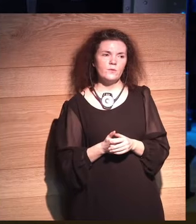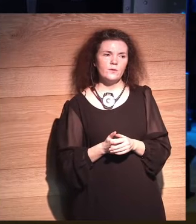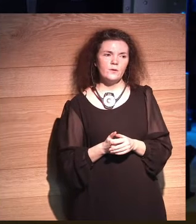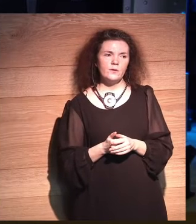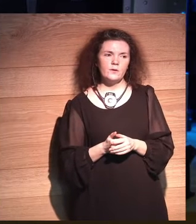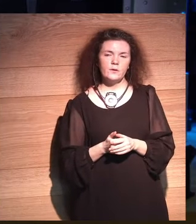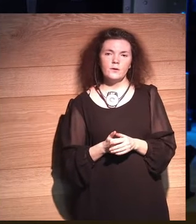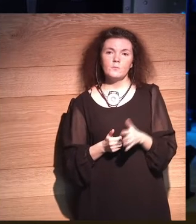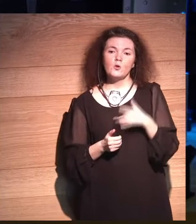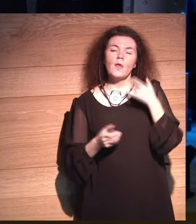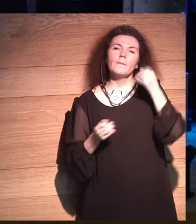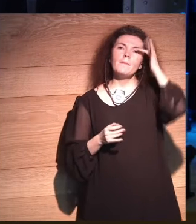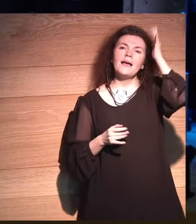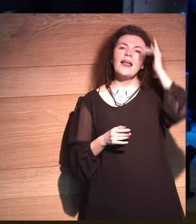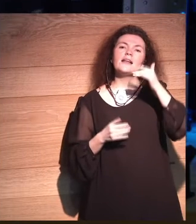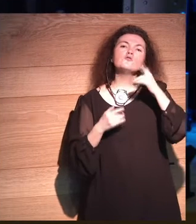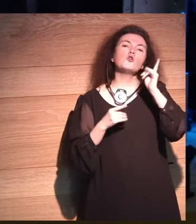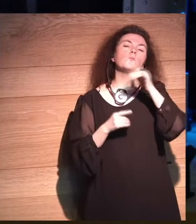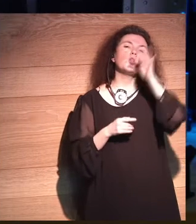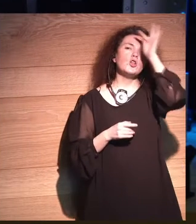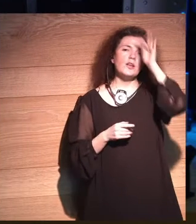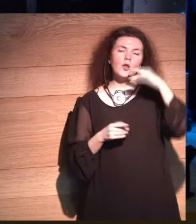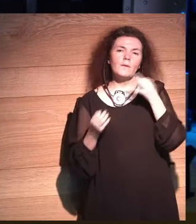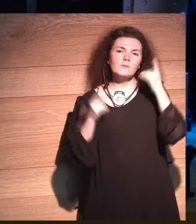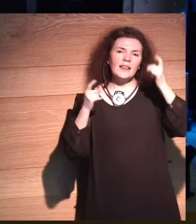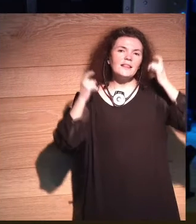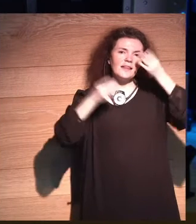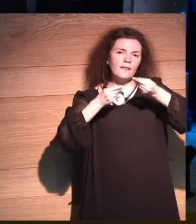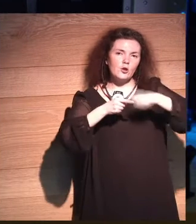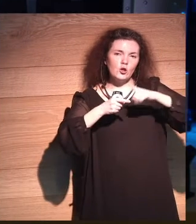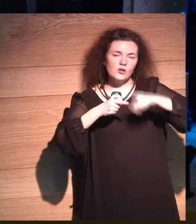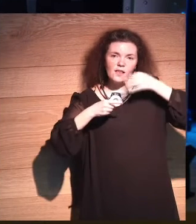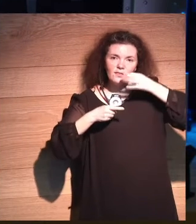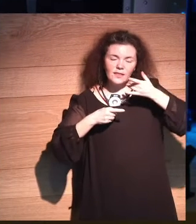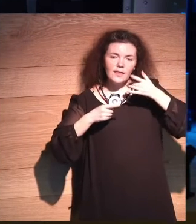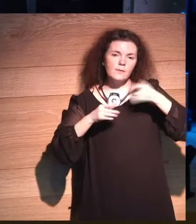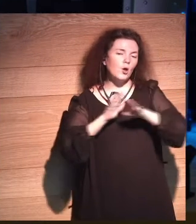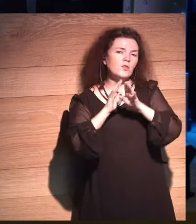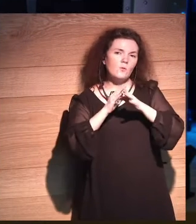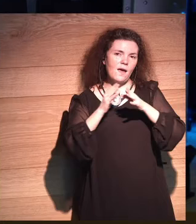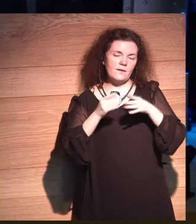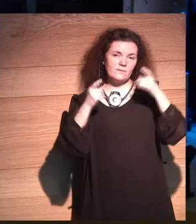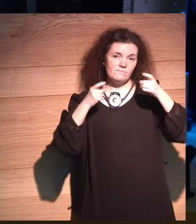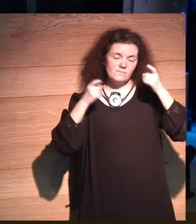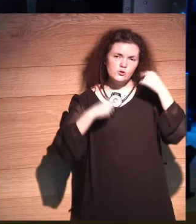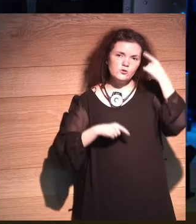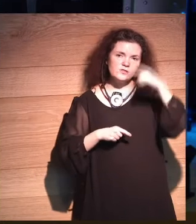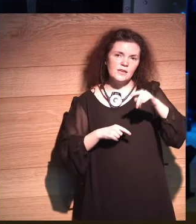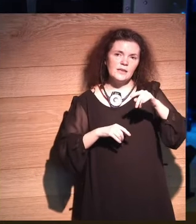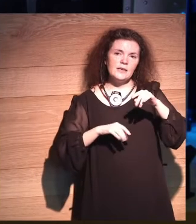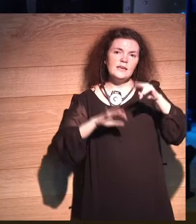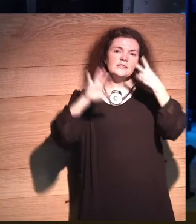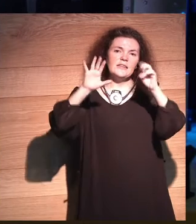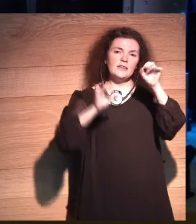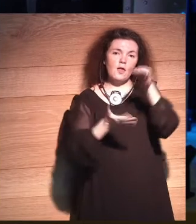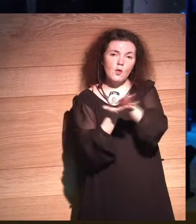theory. We have to actually try things and try them again. And the great part is 70 cities are using the Consul framework, the same